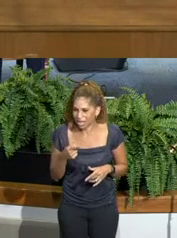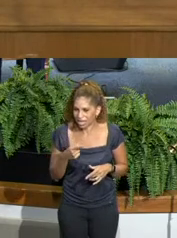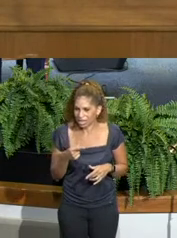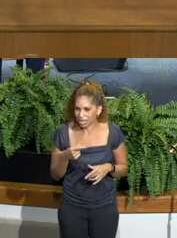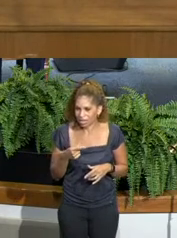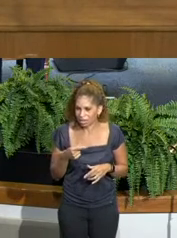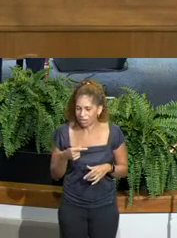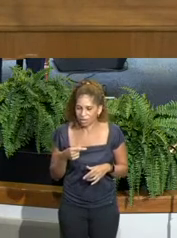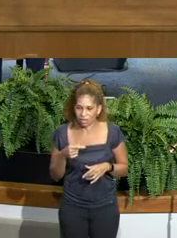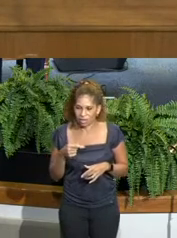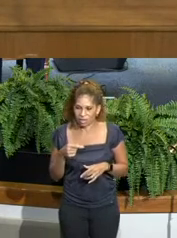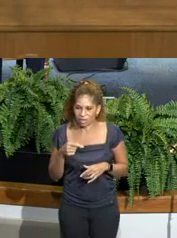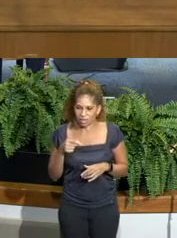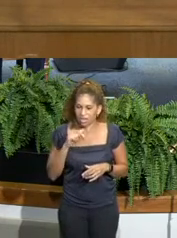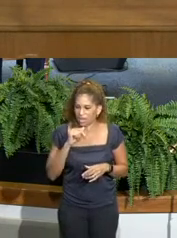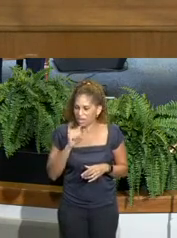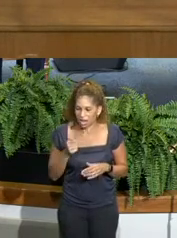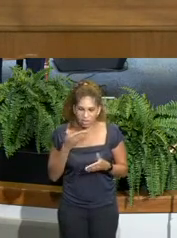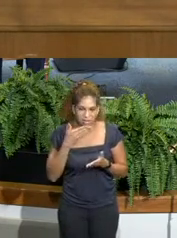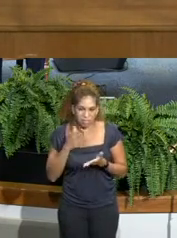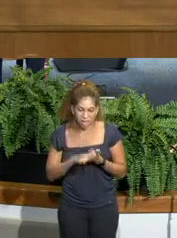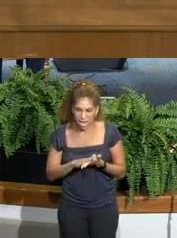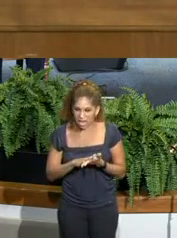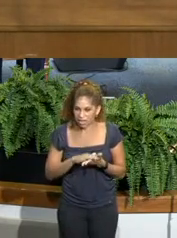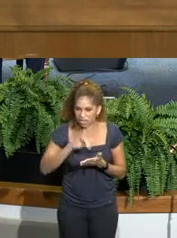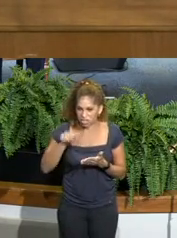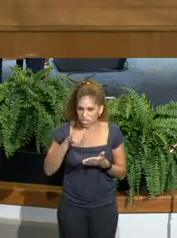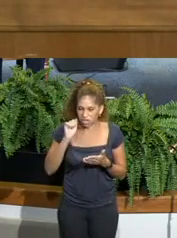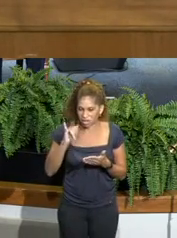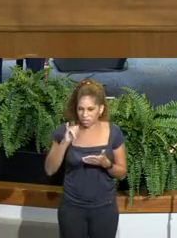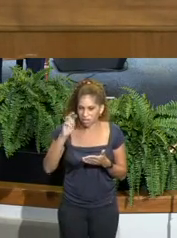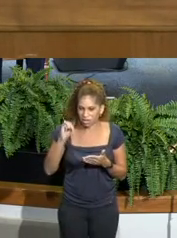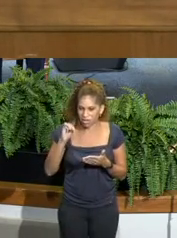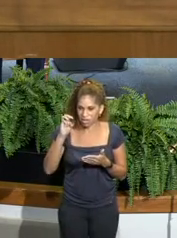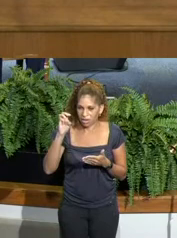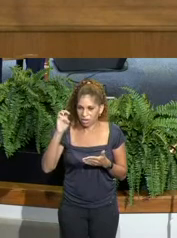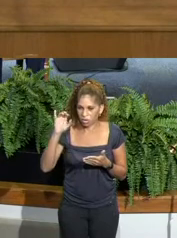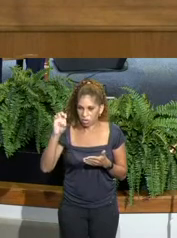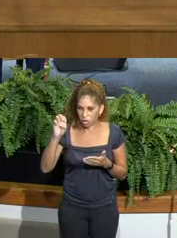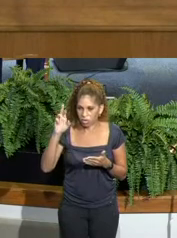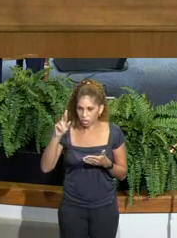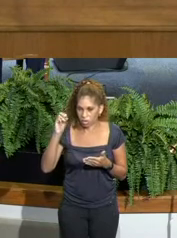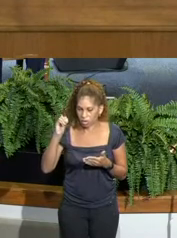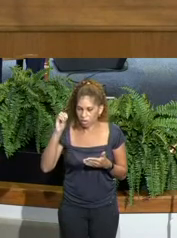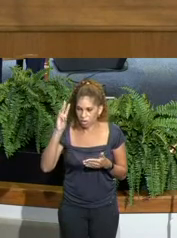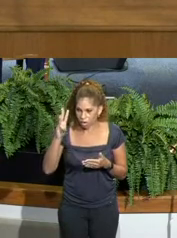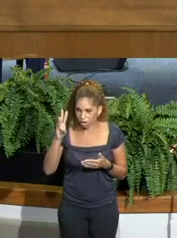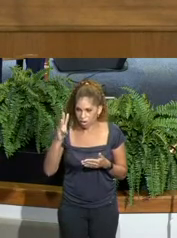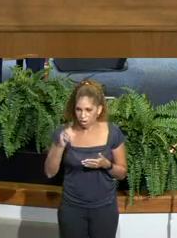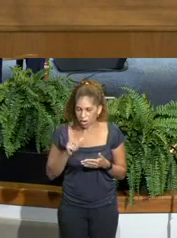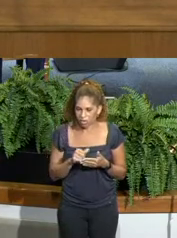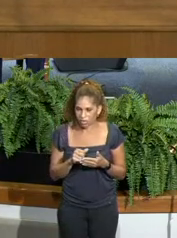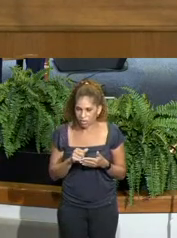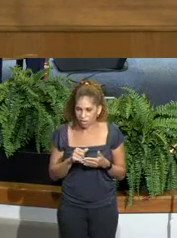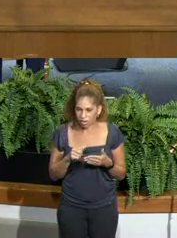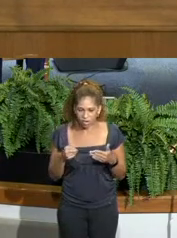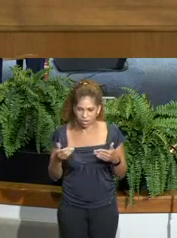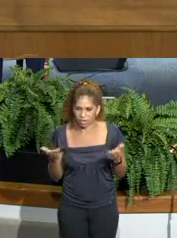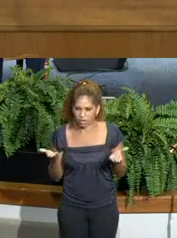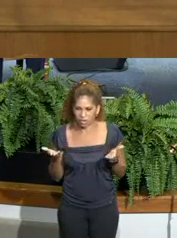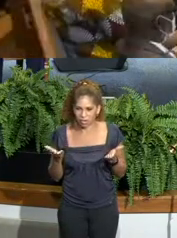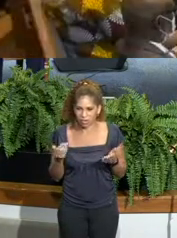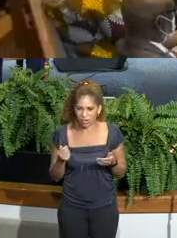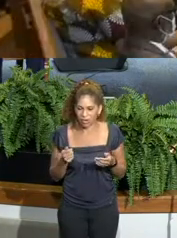like, well, it's not as bad as Jim Crow and segregation. Like, that ain't even a conversation worth having,